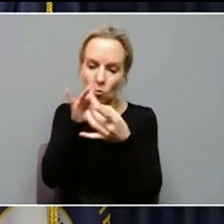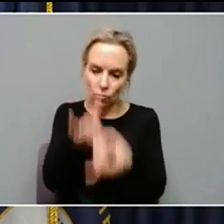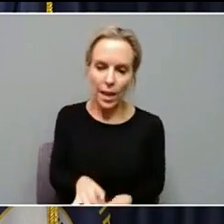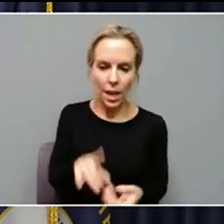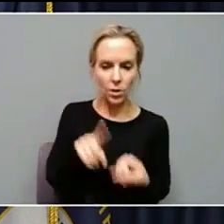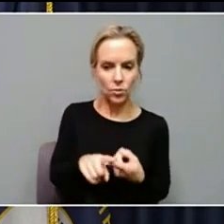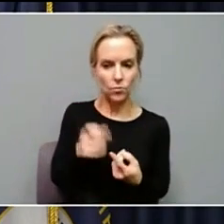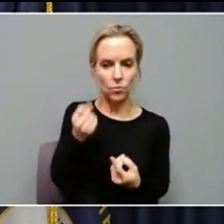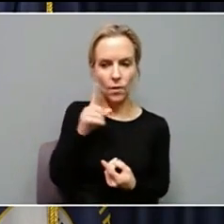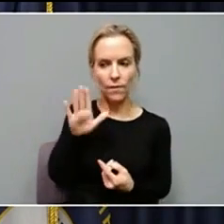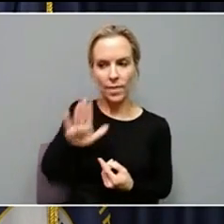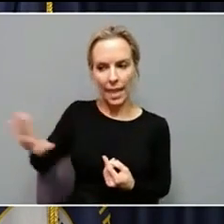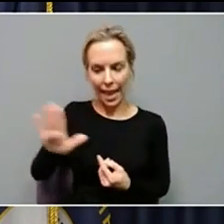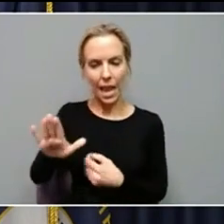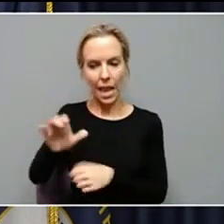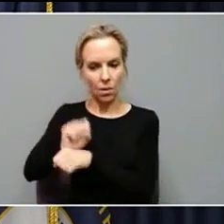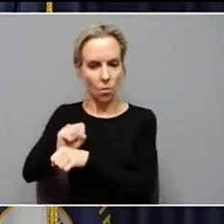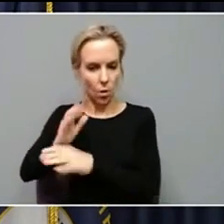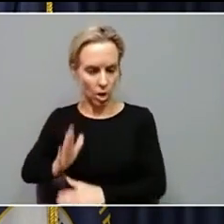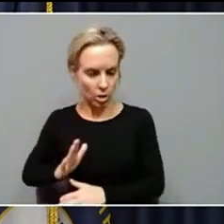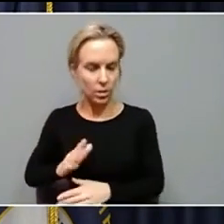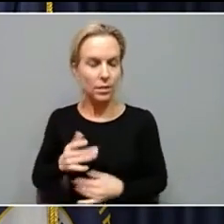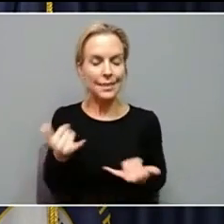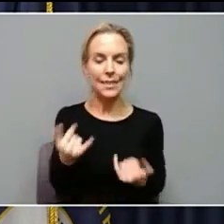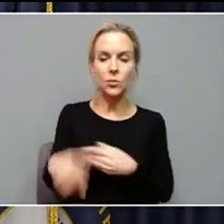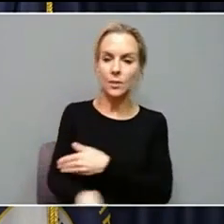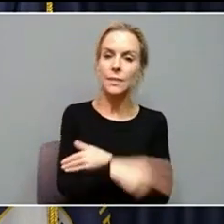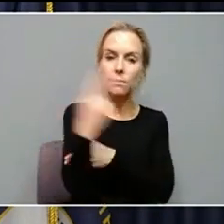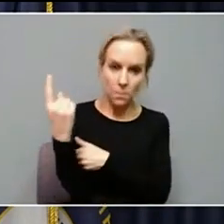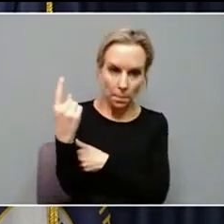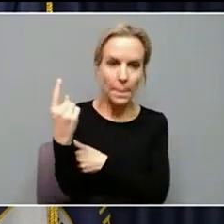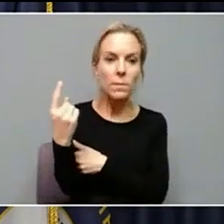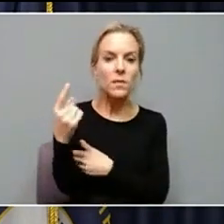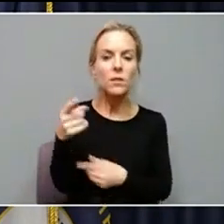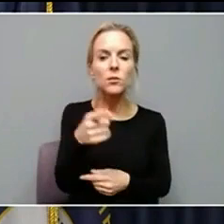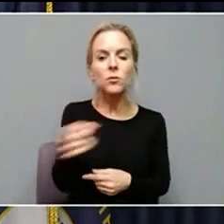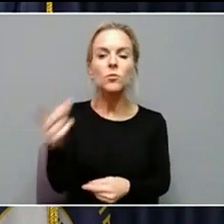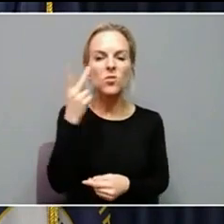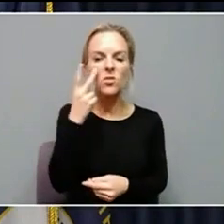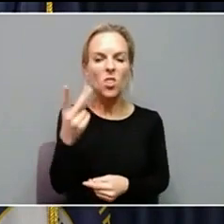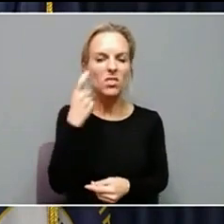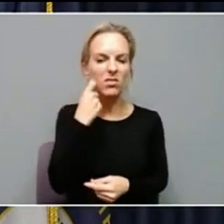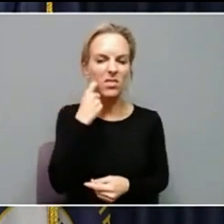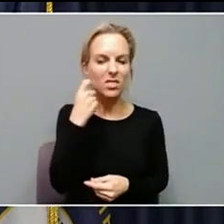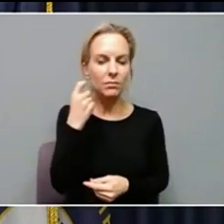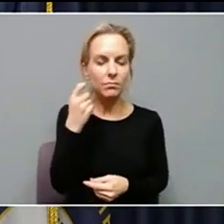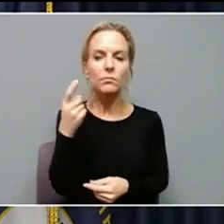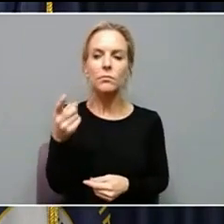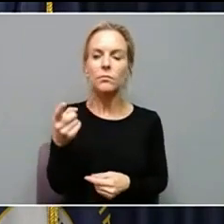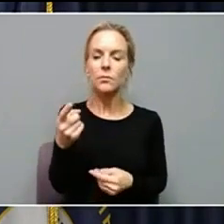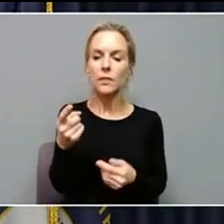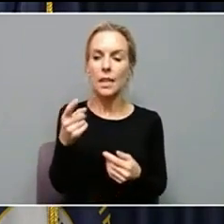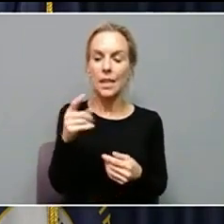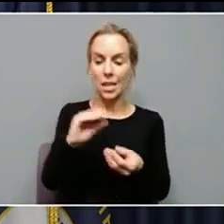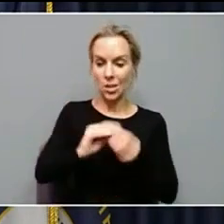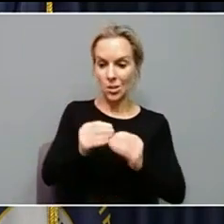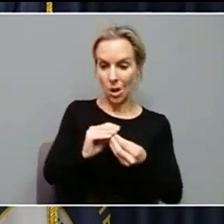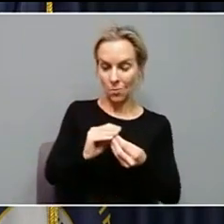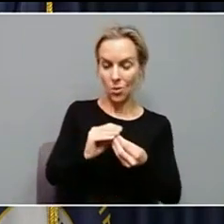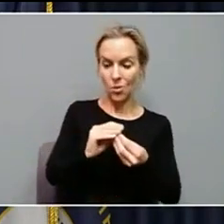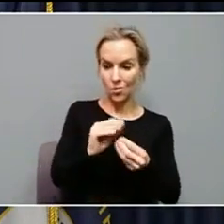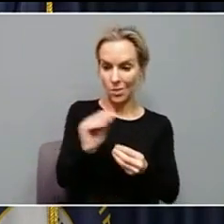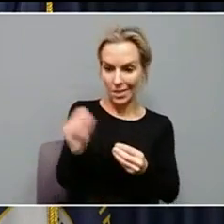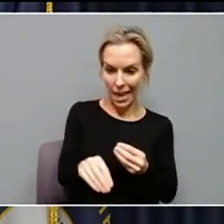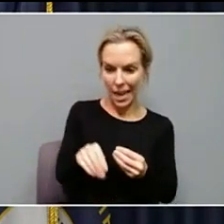employers. Here today, that you saw earlier, is just a small percentage of